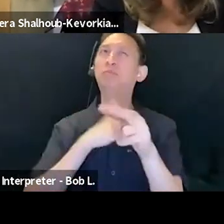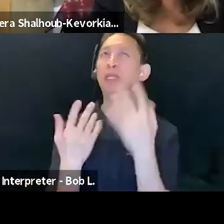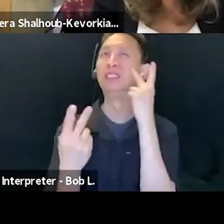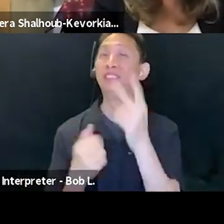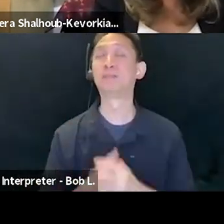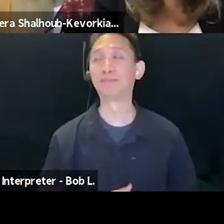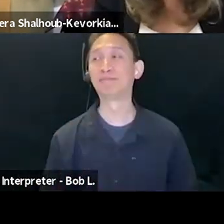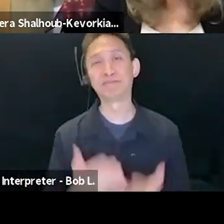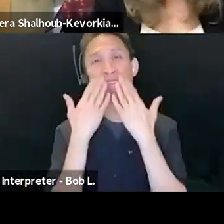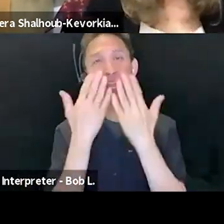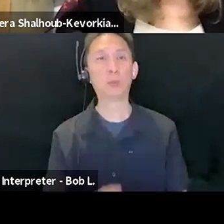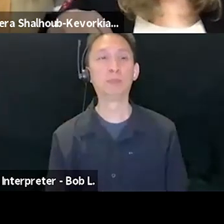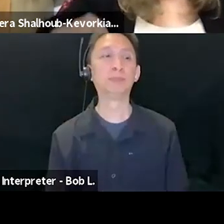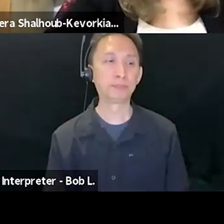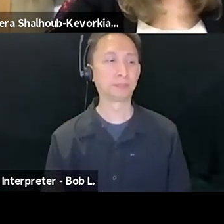Thank you.